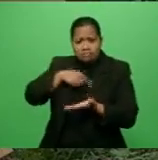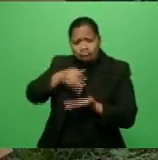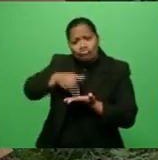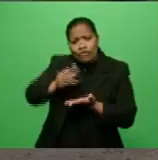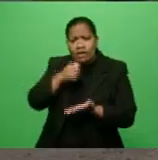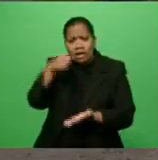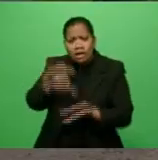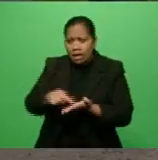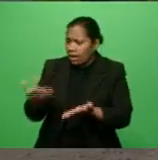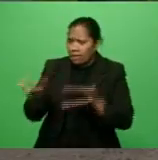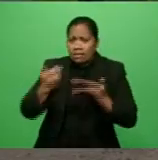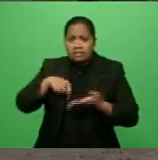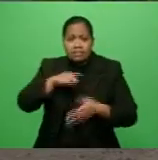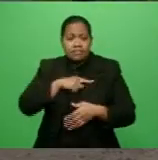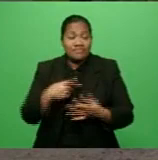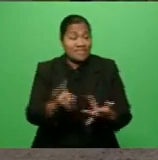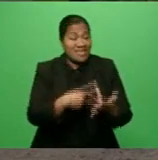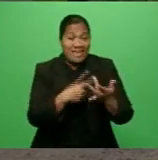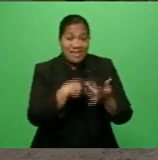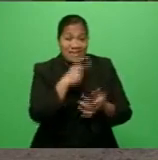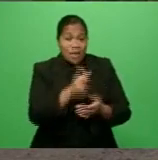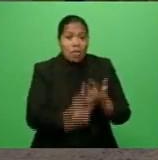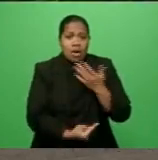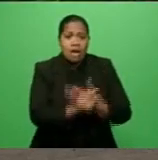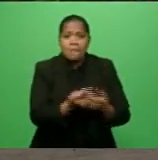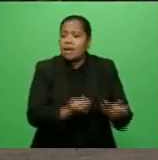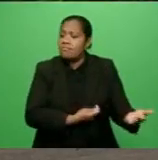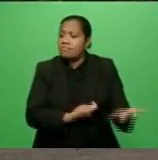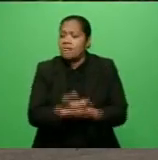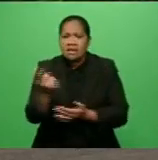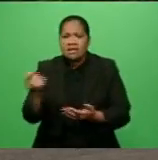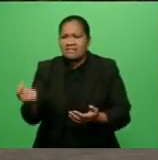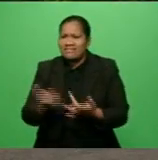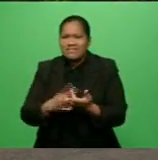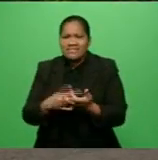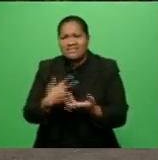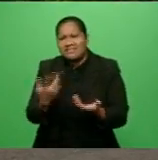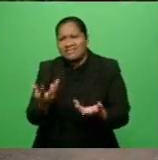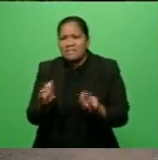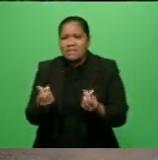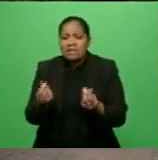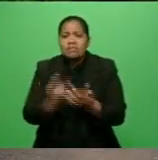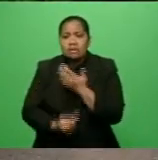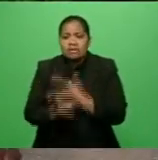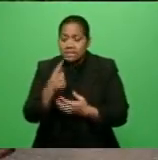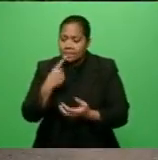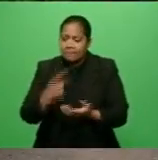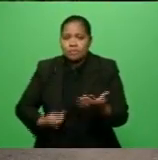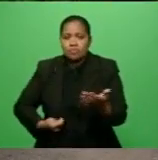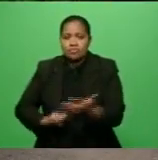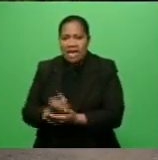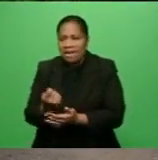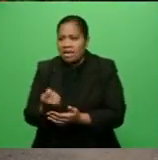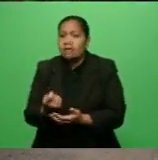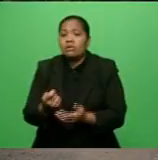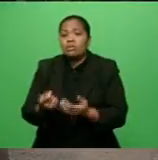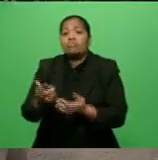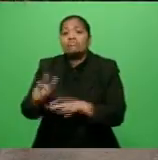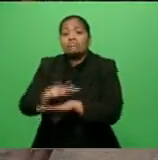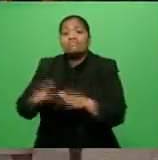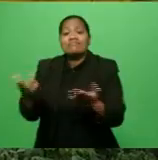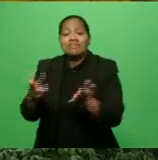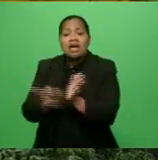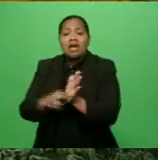paid $400 and was told to build his house in Osori. River Road Residents Committee President Leone